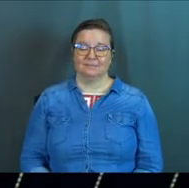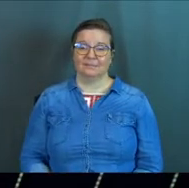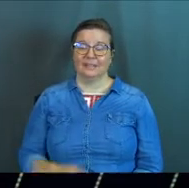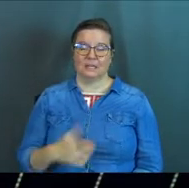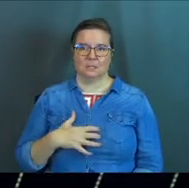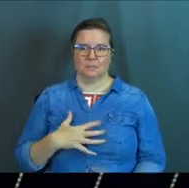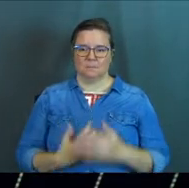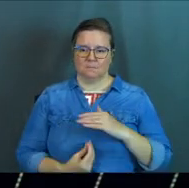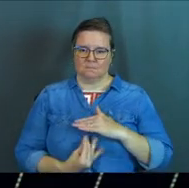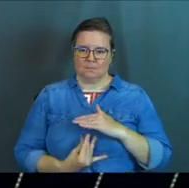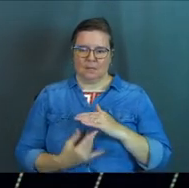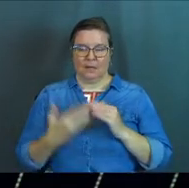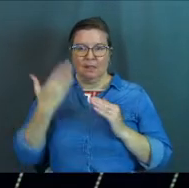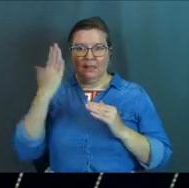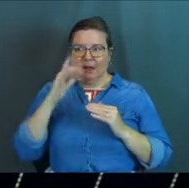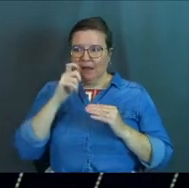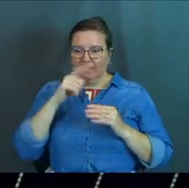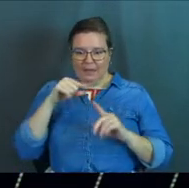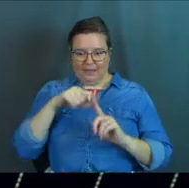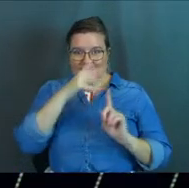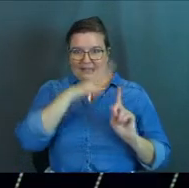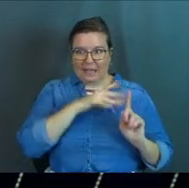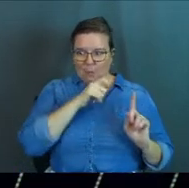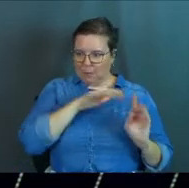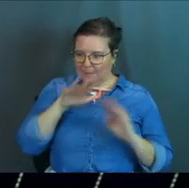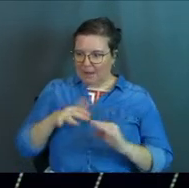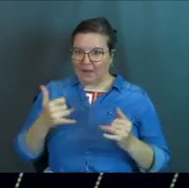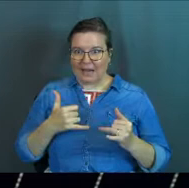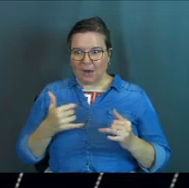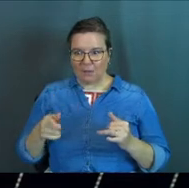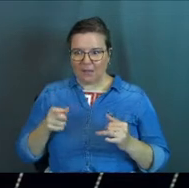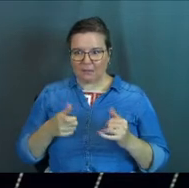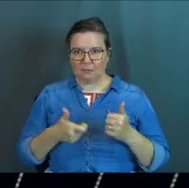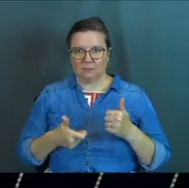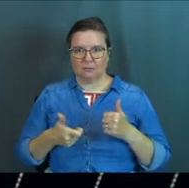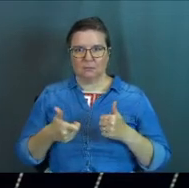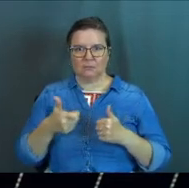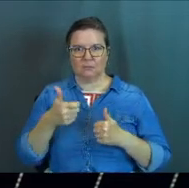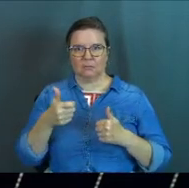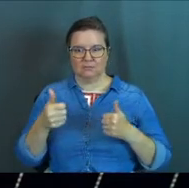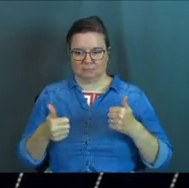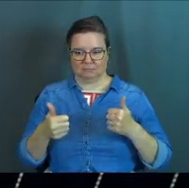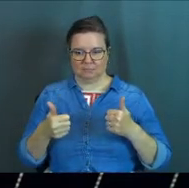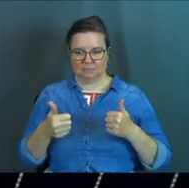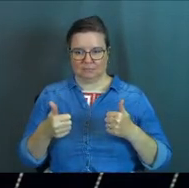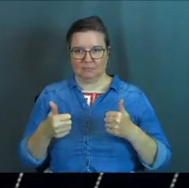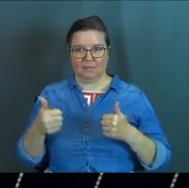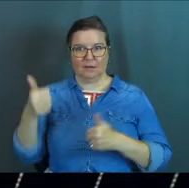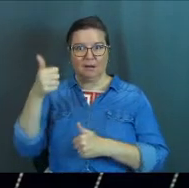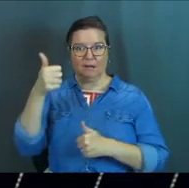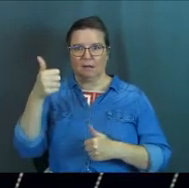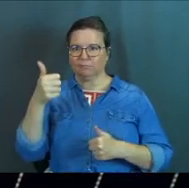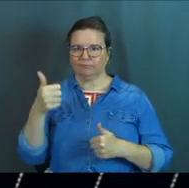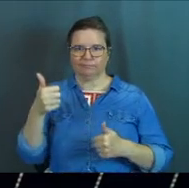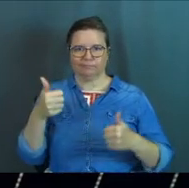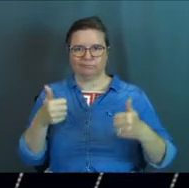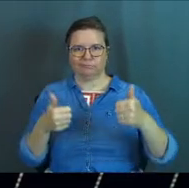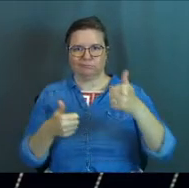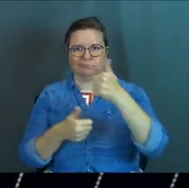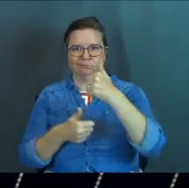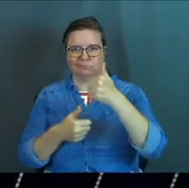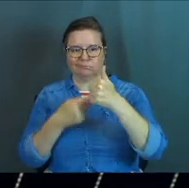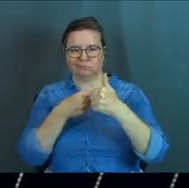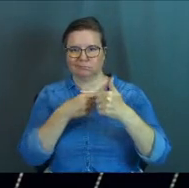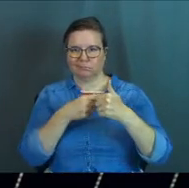He's so furious that the guy wouldn't bow. And now he's put in a position where he's going to lead Mordecai on a